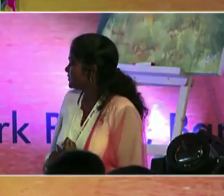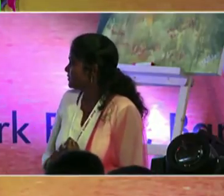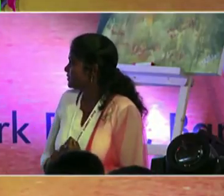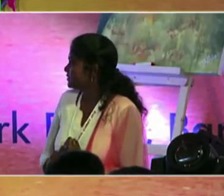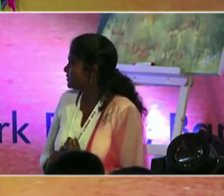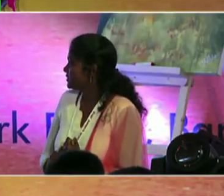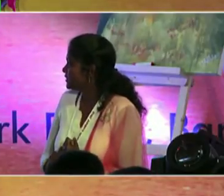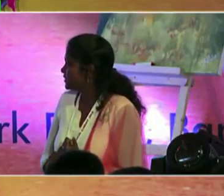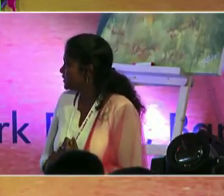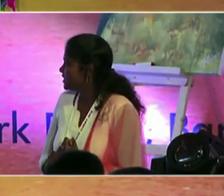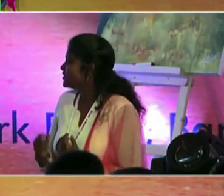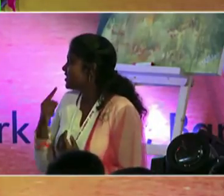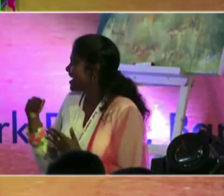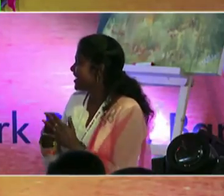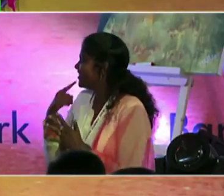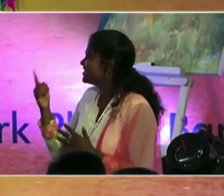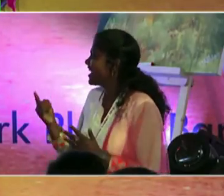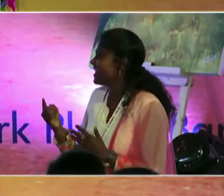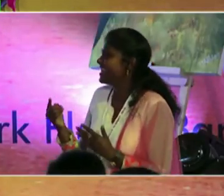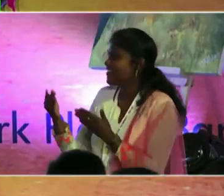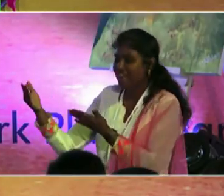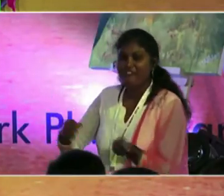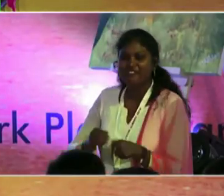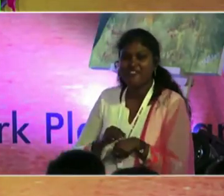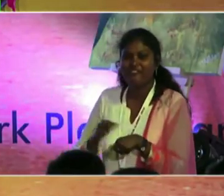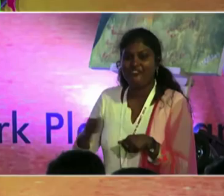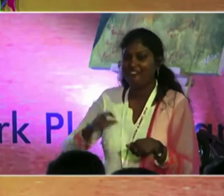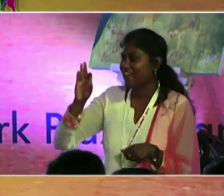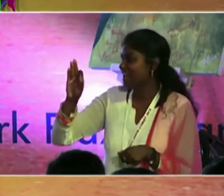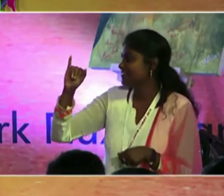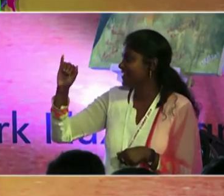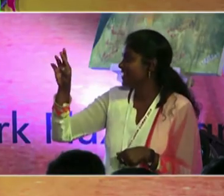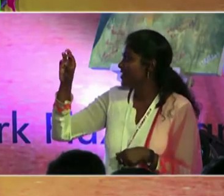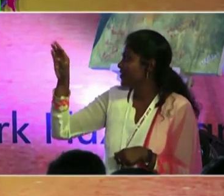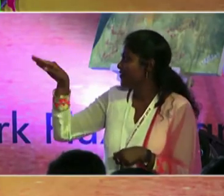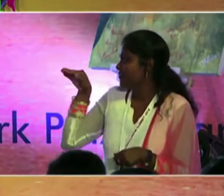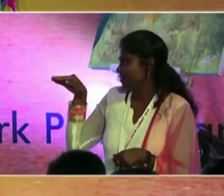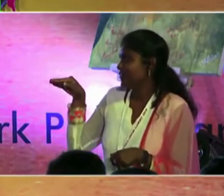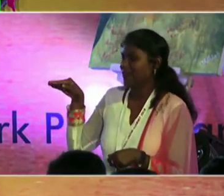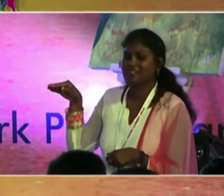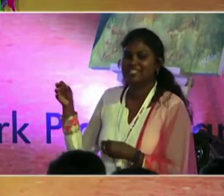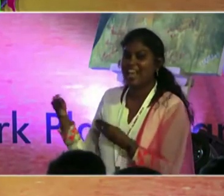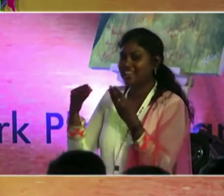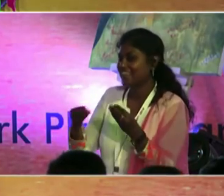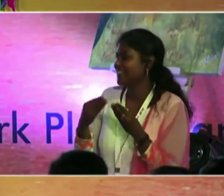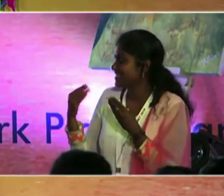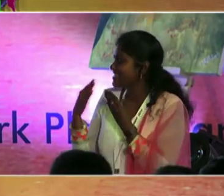request Feroz to come on stage and read it out for me on behalf of me. Thank